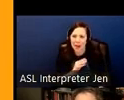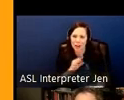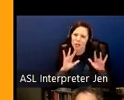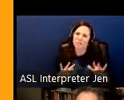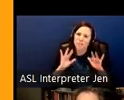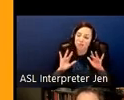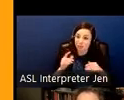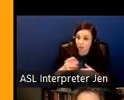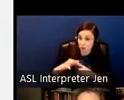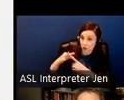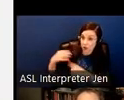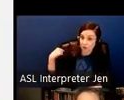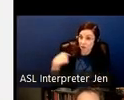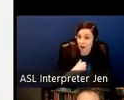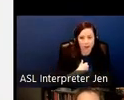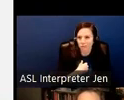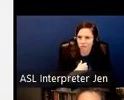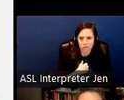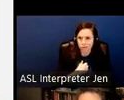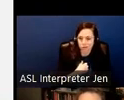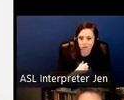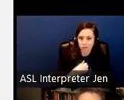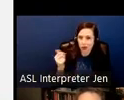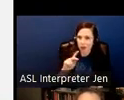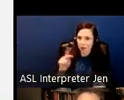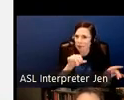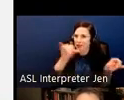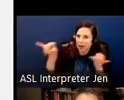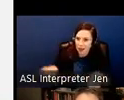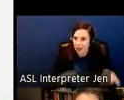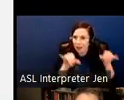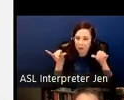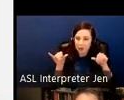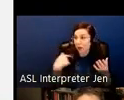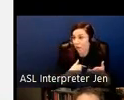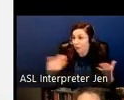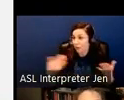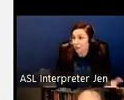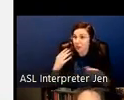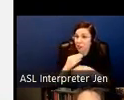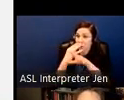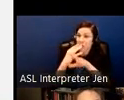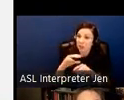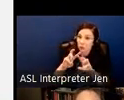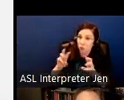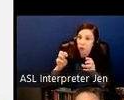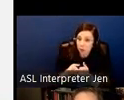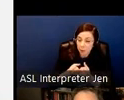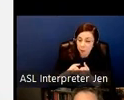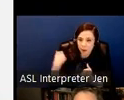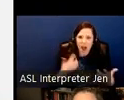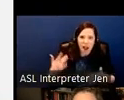unique in our understanding. I just want to say we are, like, as many of us are on this webinar, we're